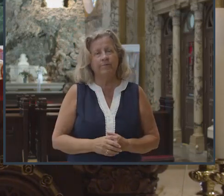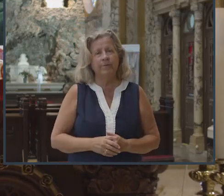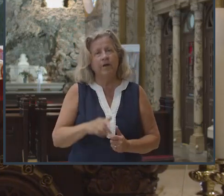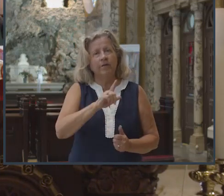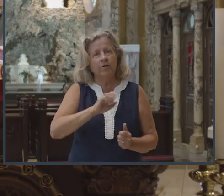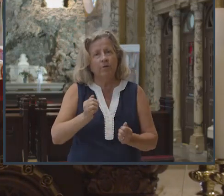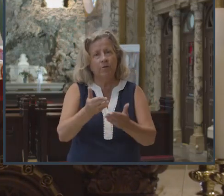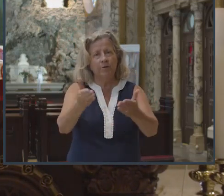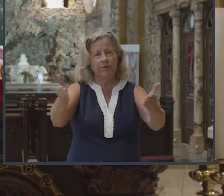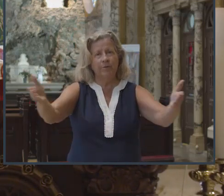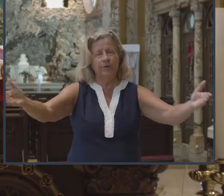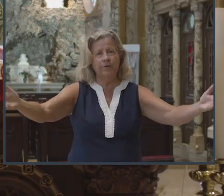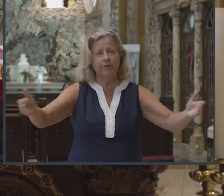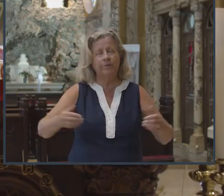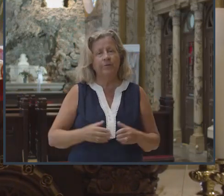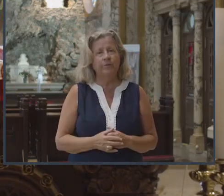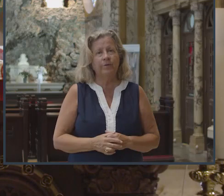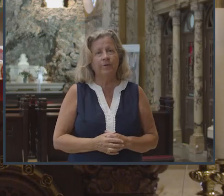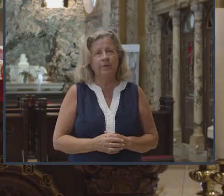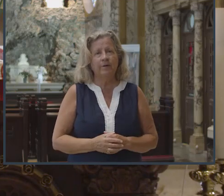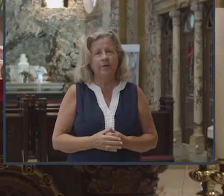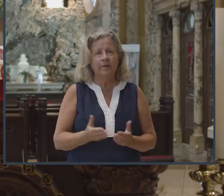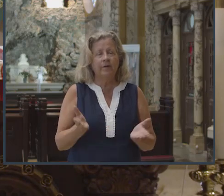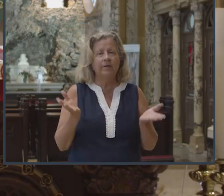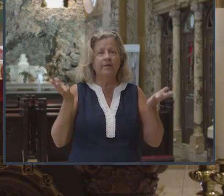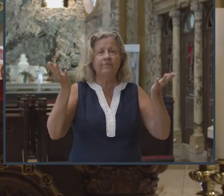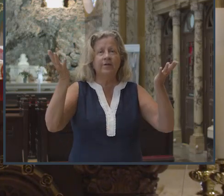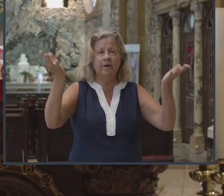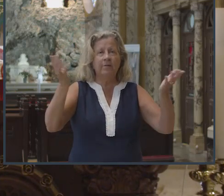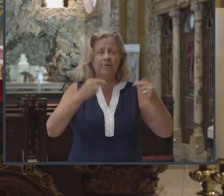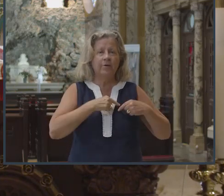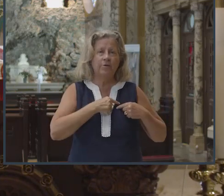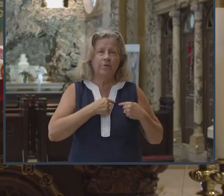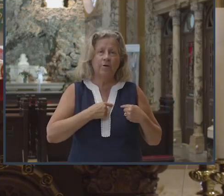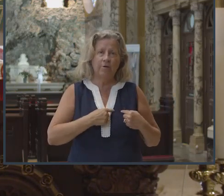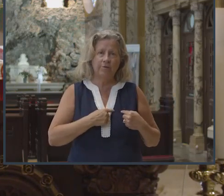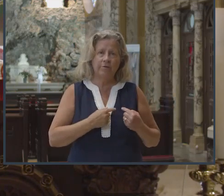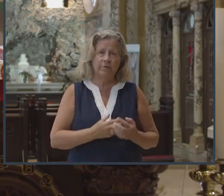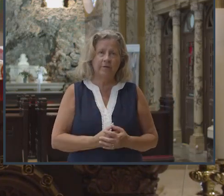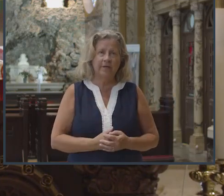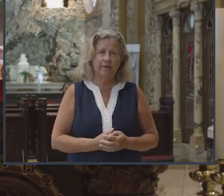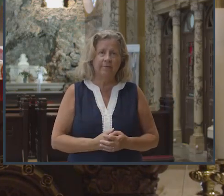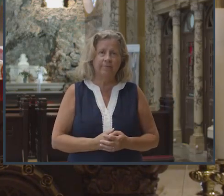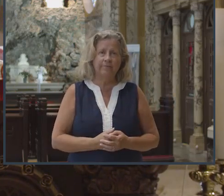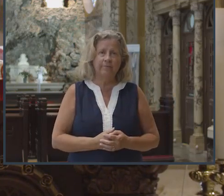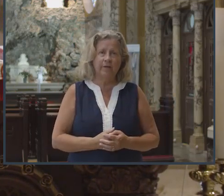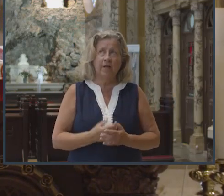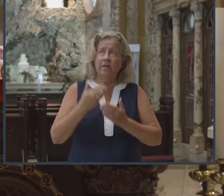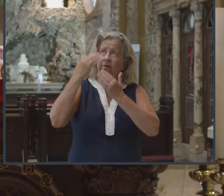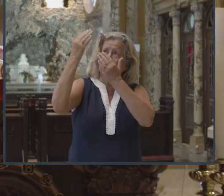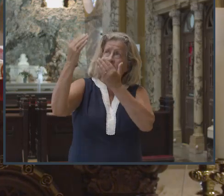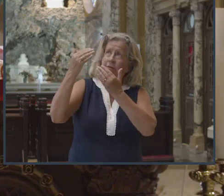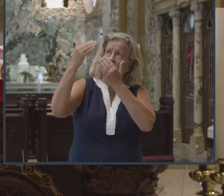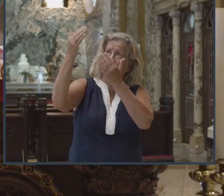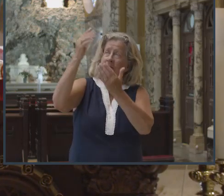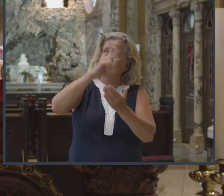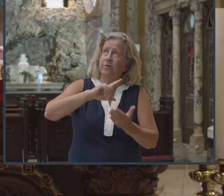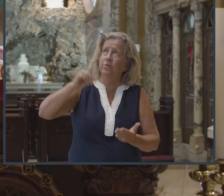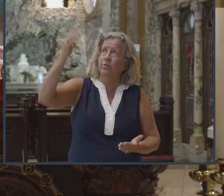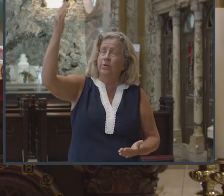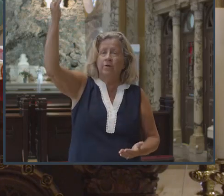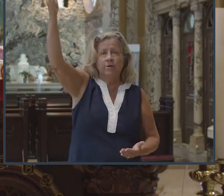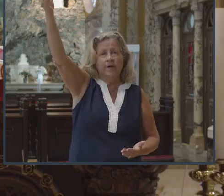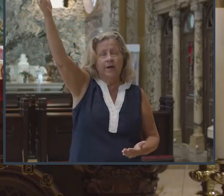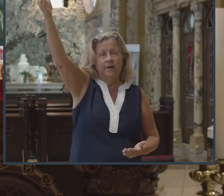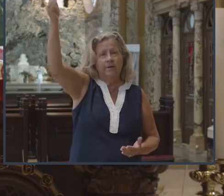Lord be with you. And with your spirit. Lift up your hearts. We lift them up to the Lord. Let us give thanks to the Lord our God.